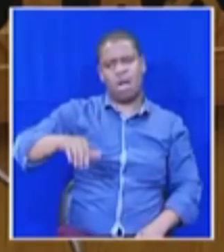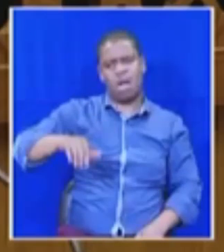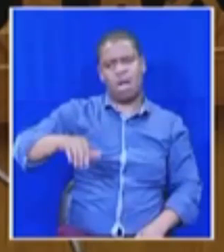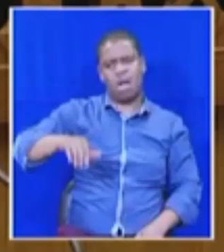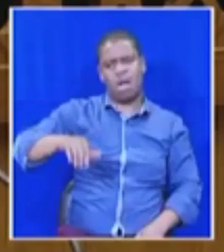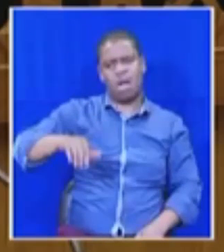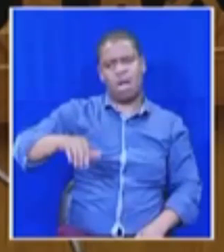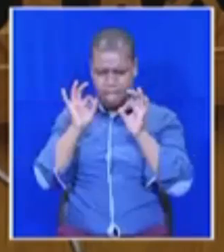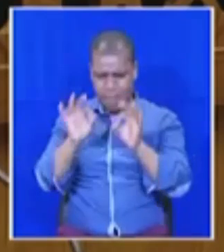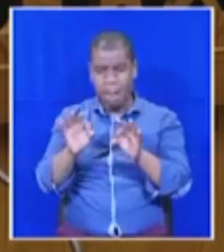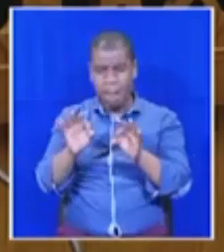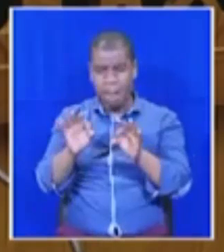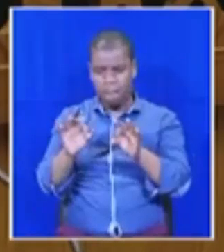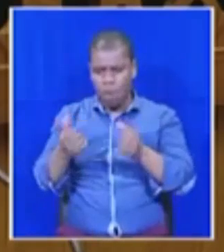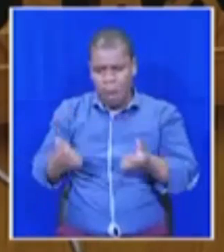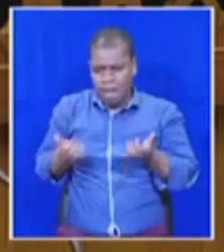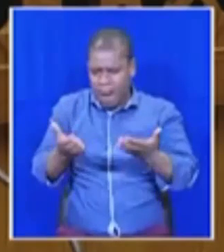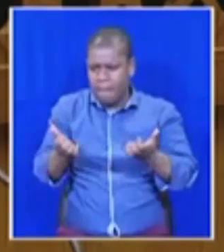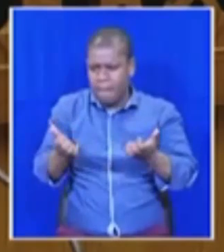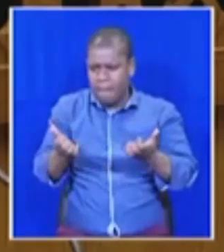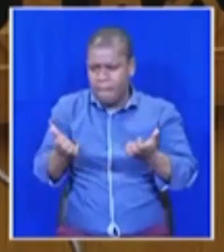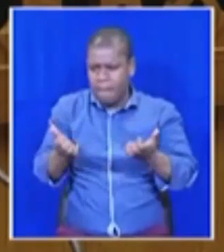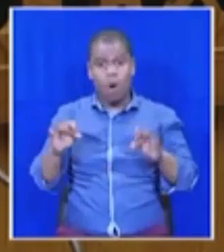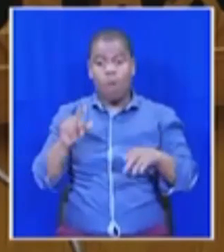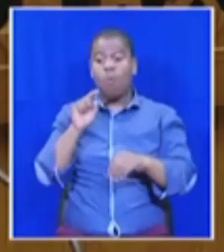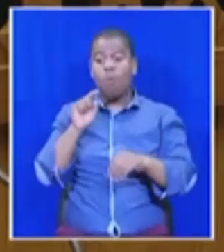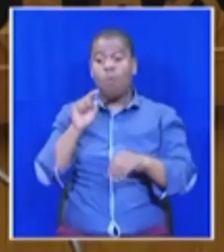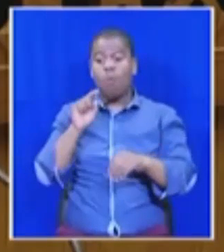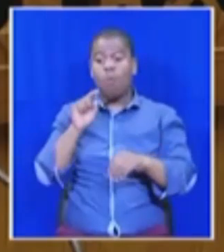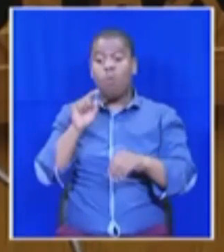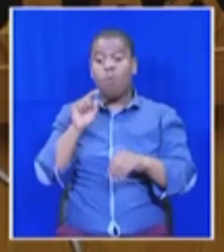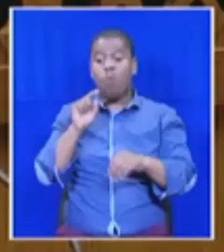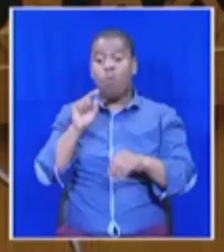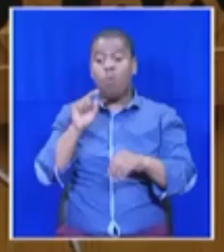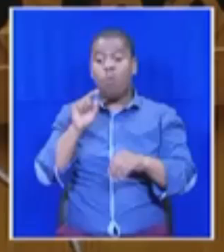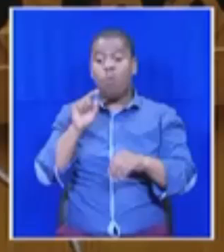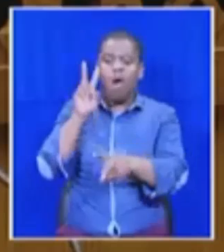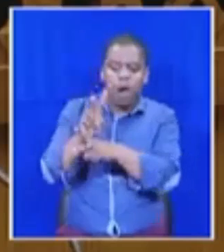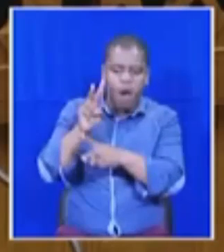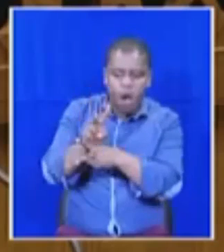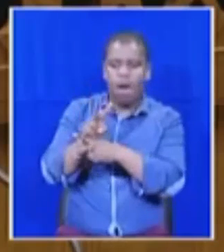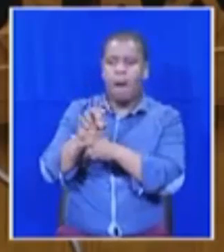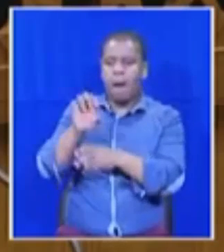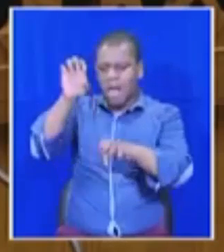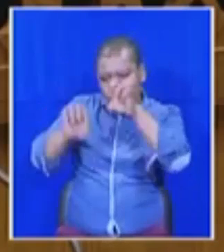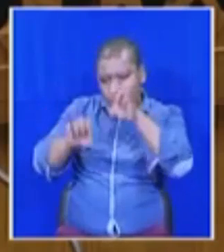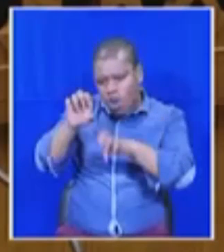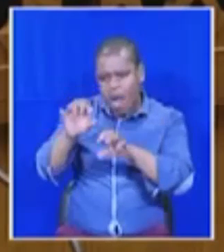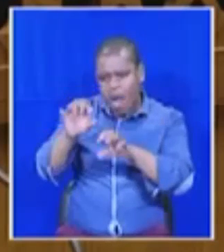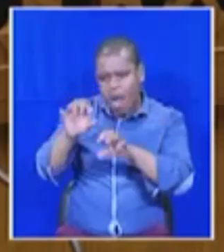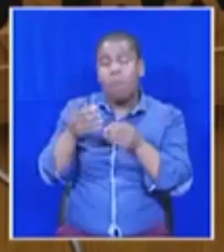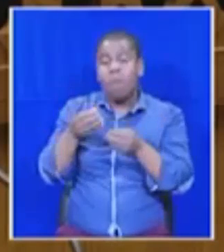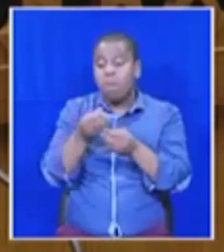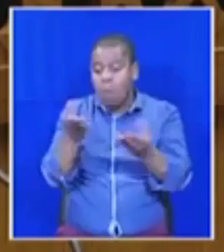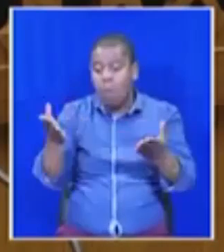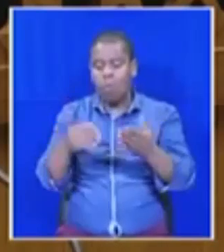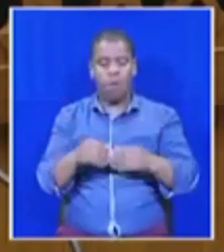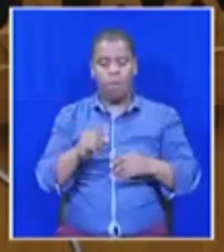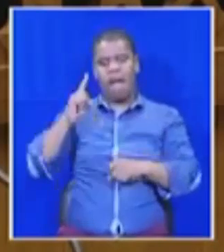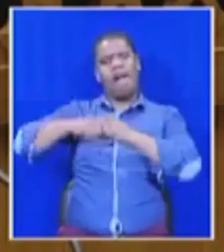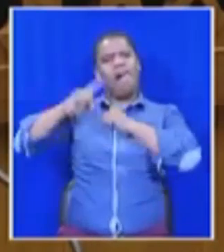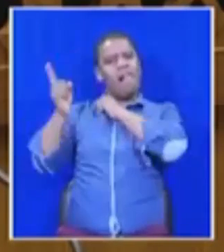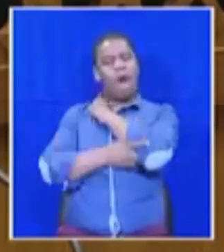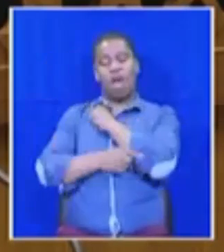to evaluate and we'll have proper tools to do it. The EFF is the last hope for jobs and